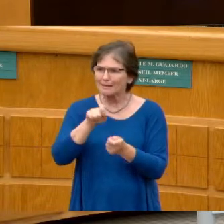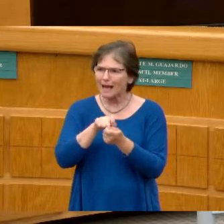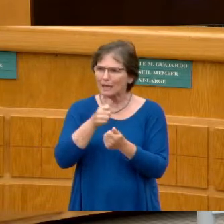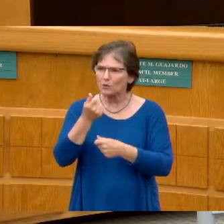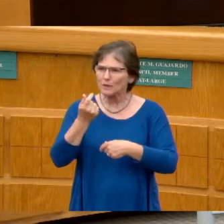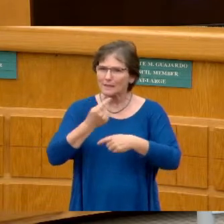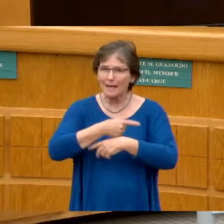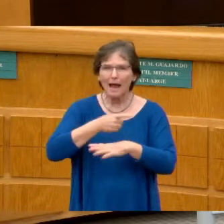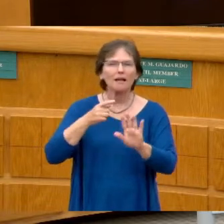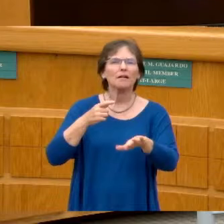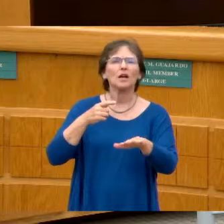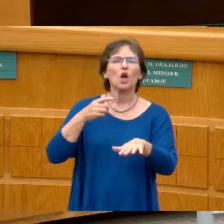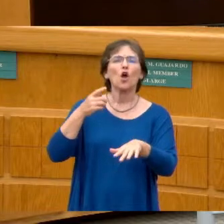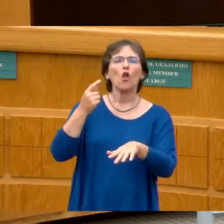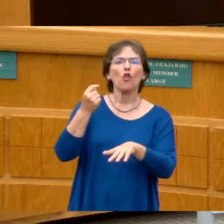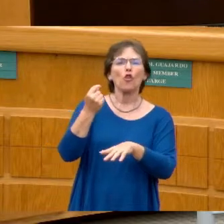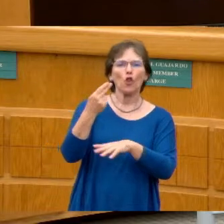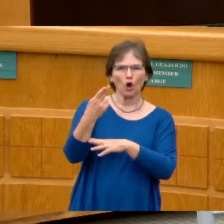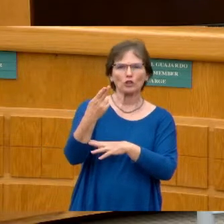you. Thank you.